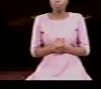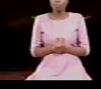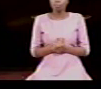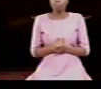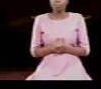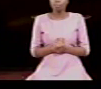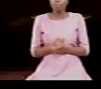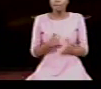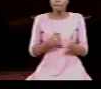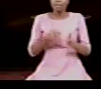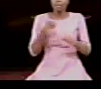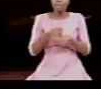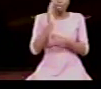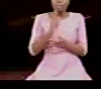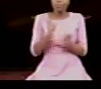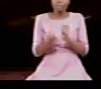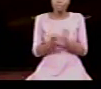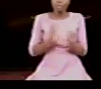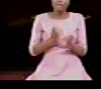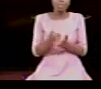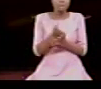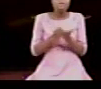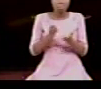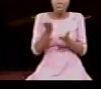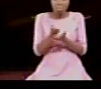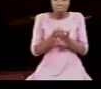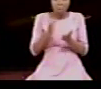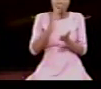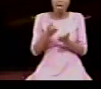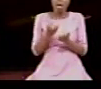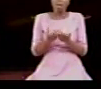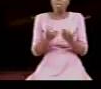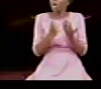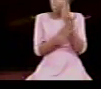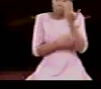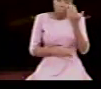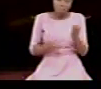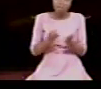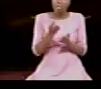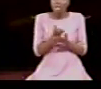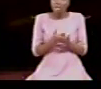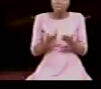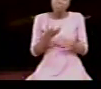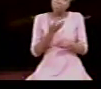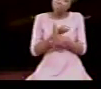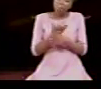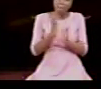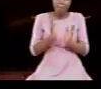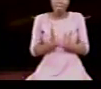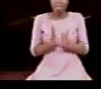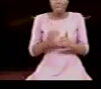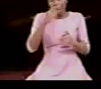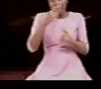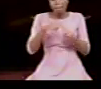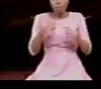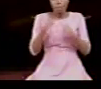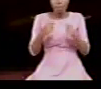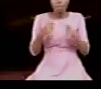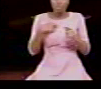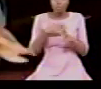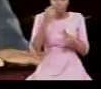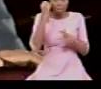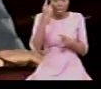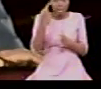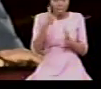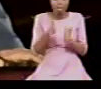are paupers, some are almost beggars, because not understanding the principle, the law of sowing